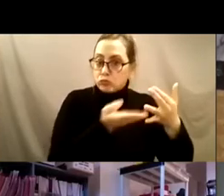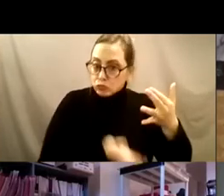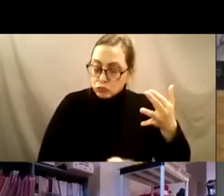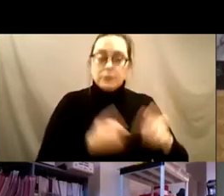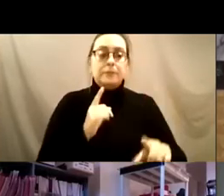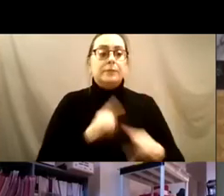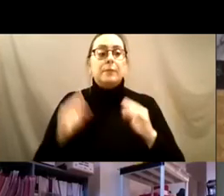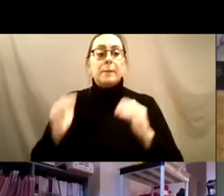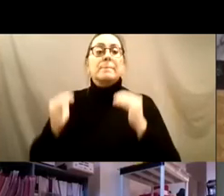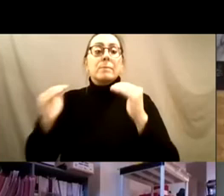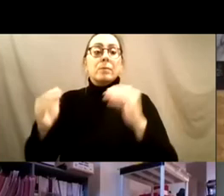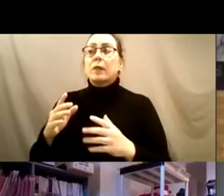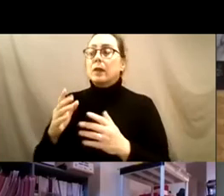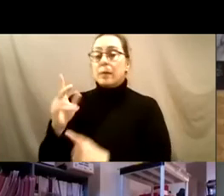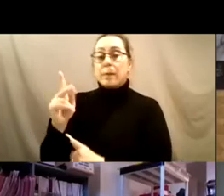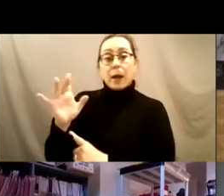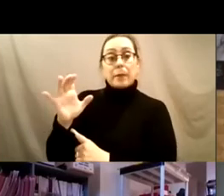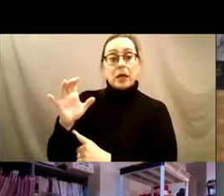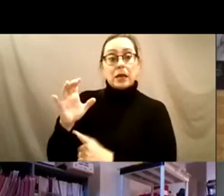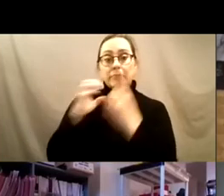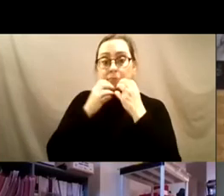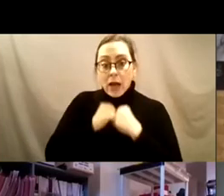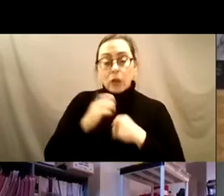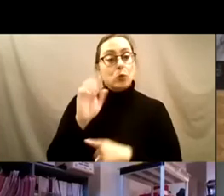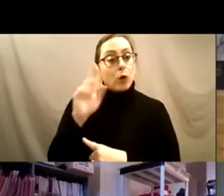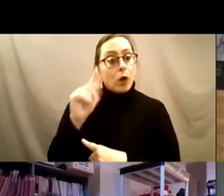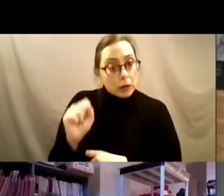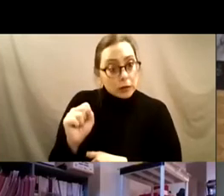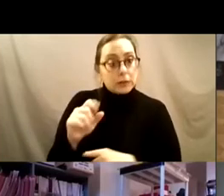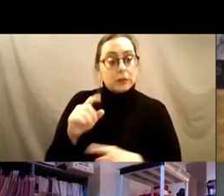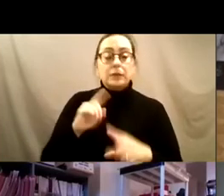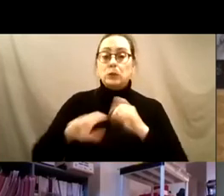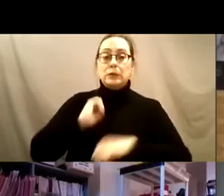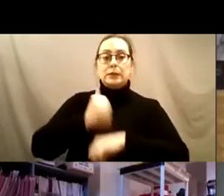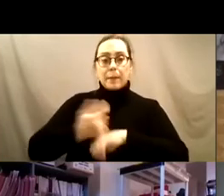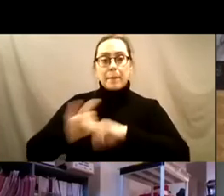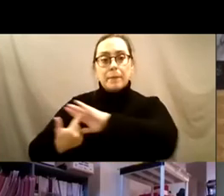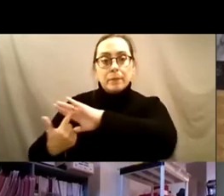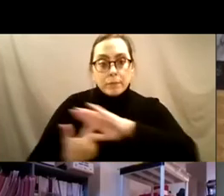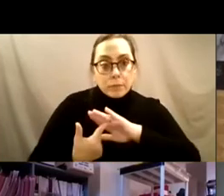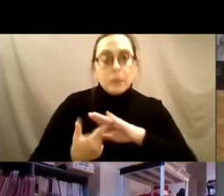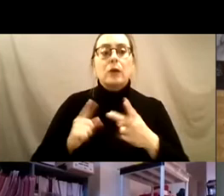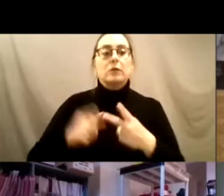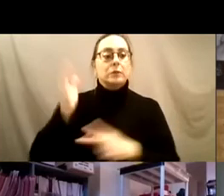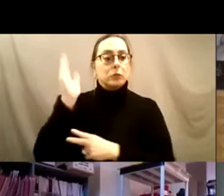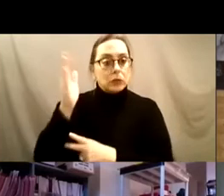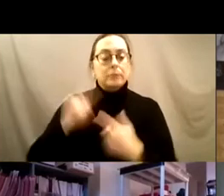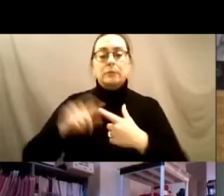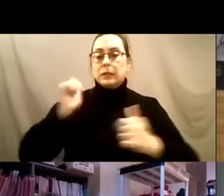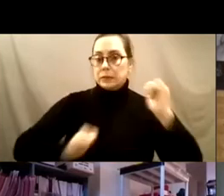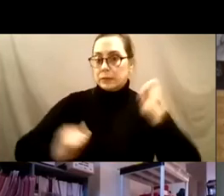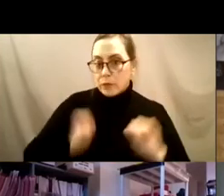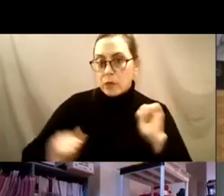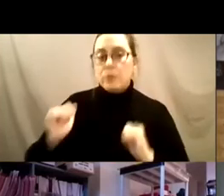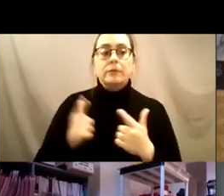the public appreciation of arts by producing public art exhibitions, presentations, performance art events, and